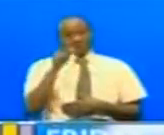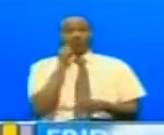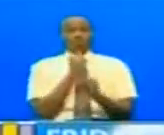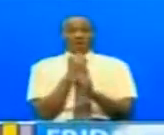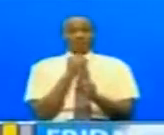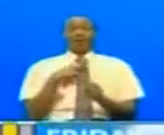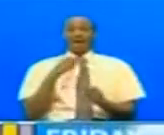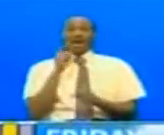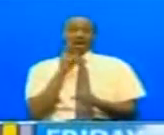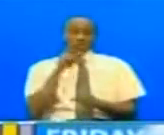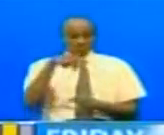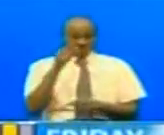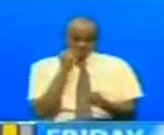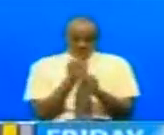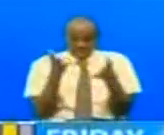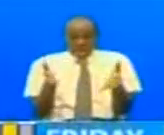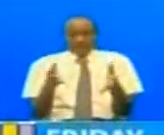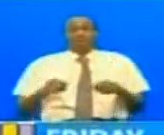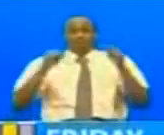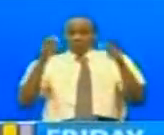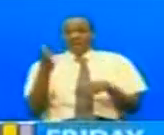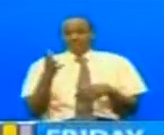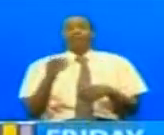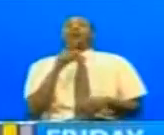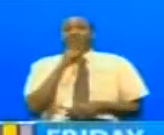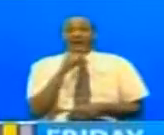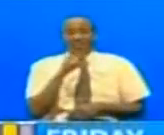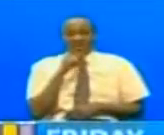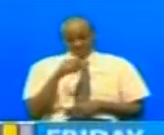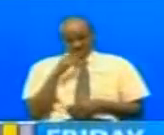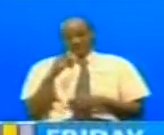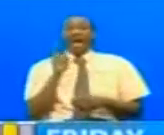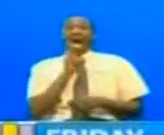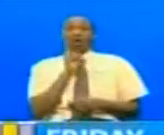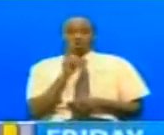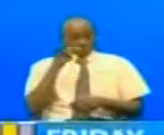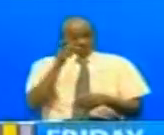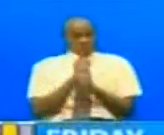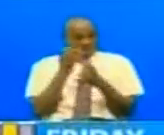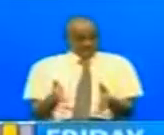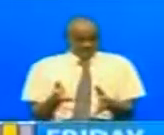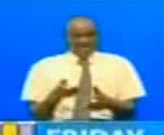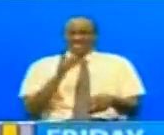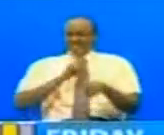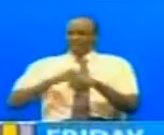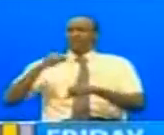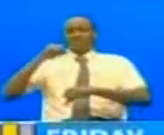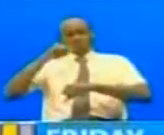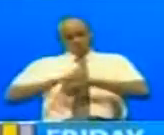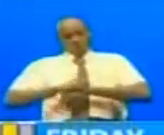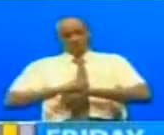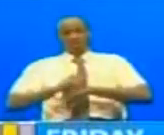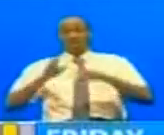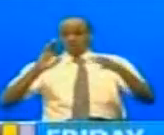anasimamia huku. Babangu mdogo. Sasa wakati bado mimi nilikuwa wakati shule imefungwa,